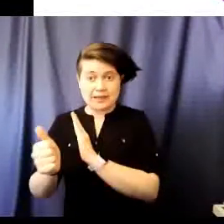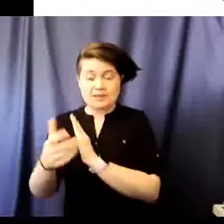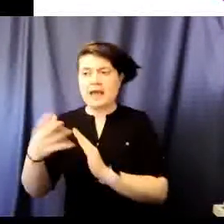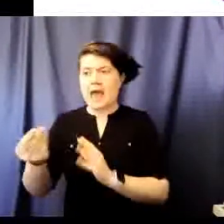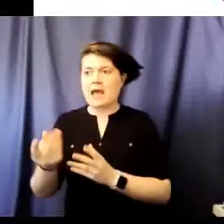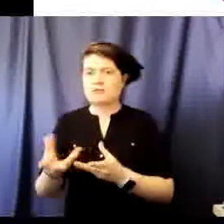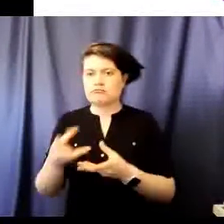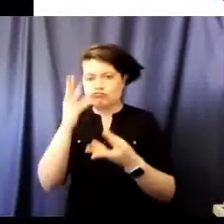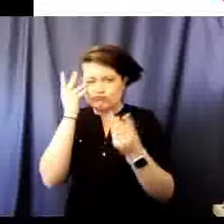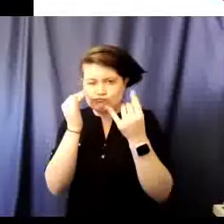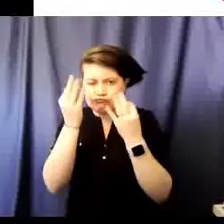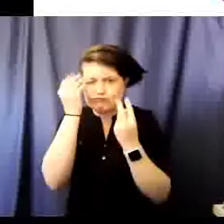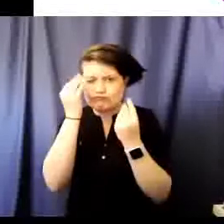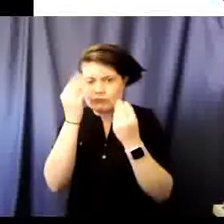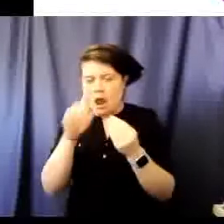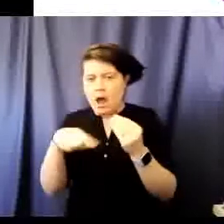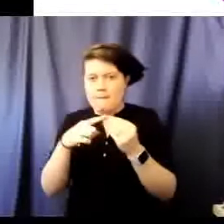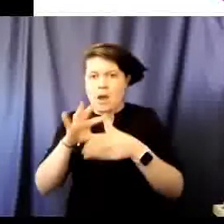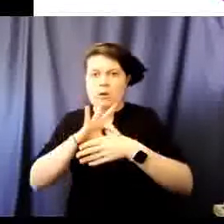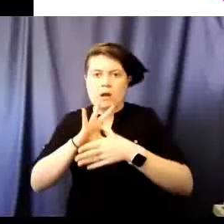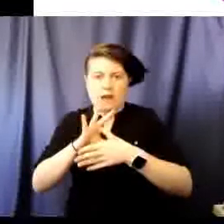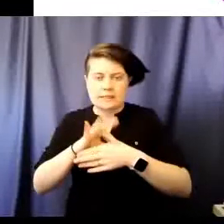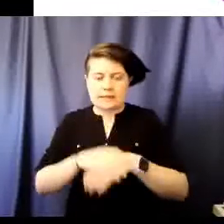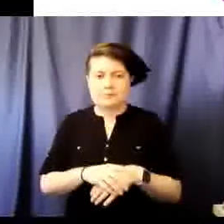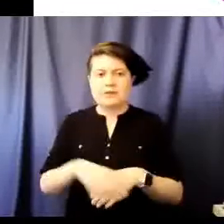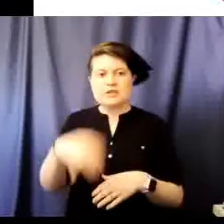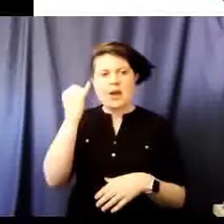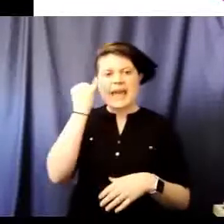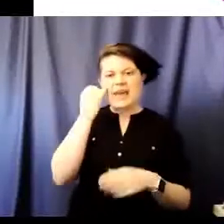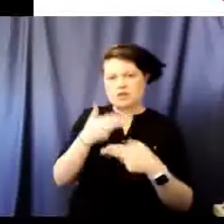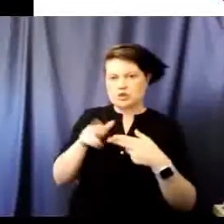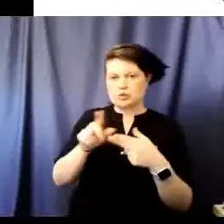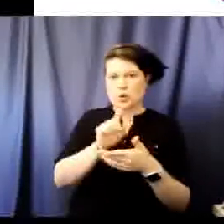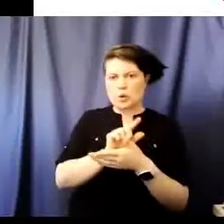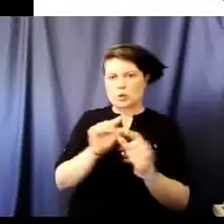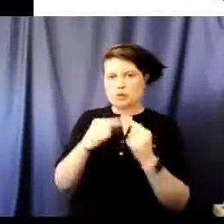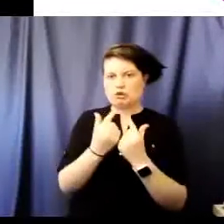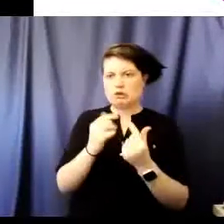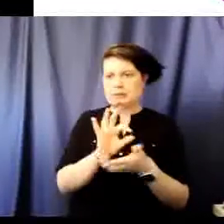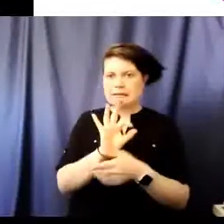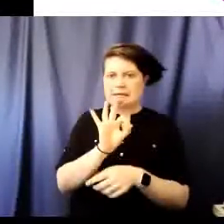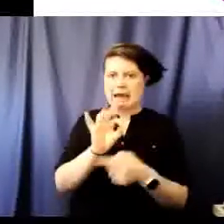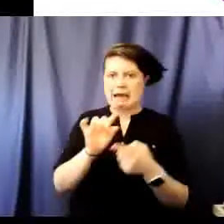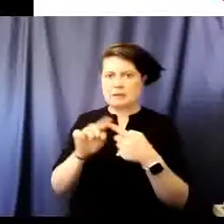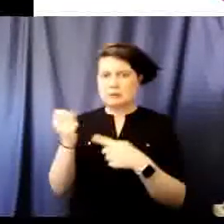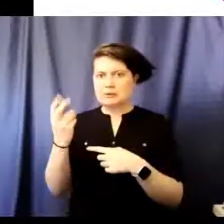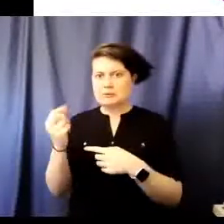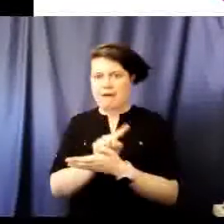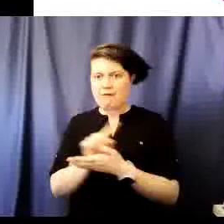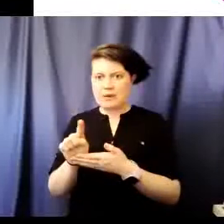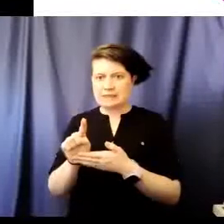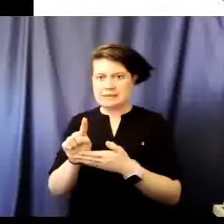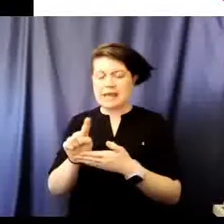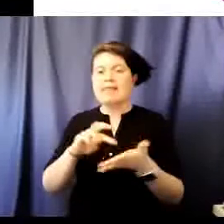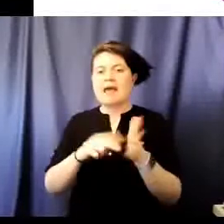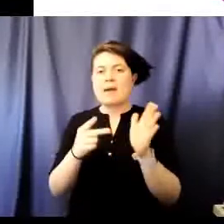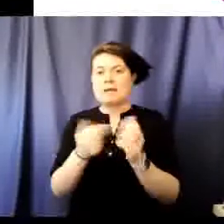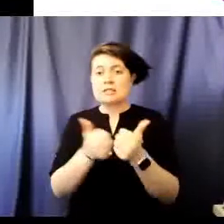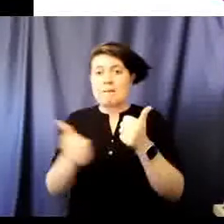a short-term group, so it's like maybe between 9 and 12 weeks, the majority of this session will be spent in this